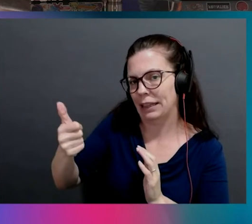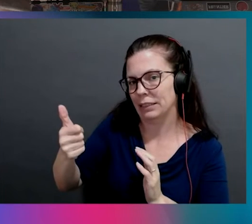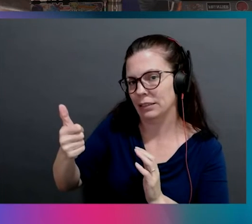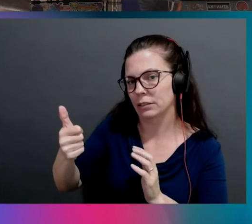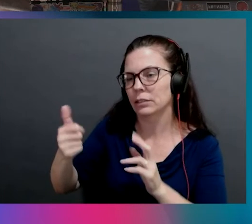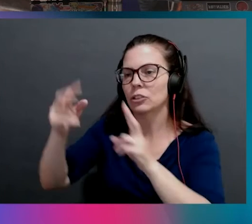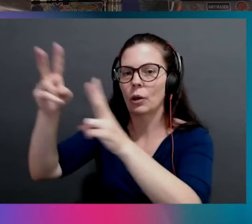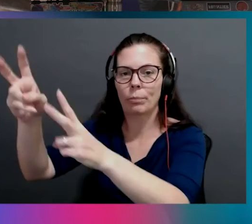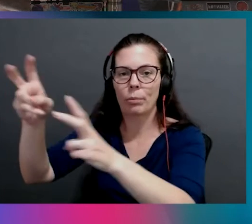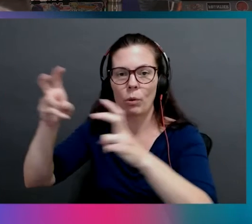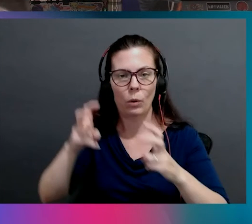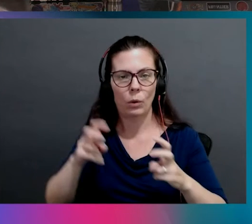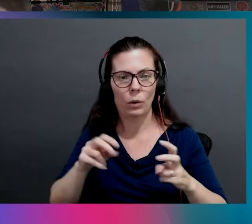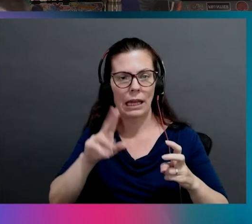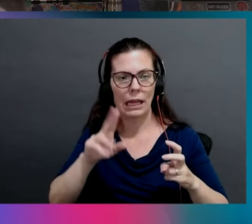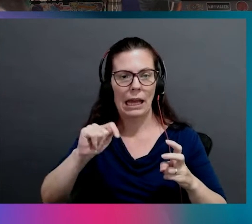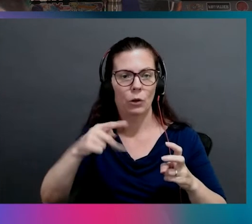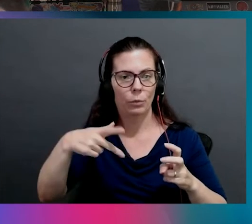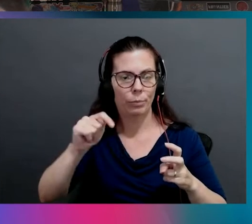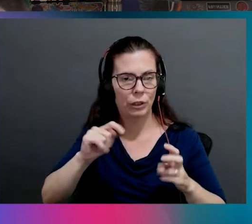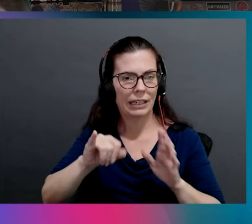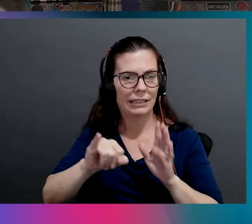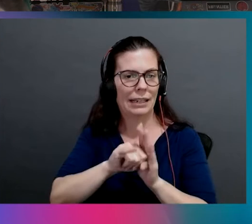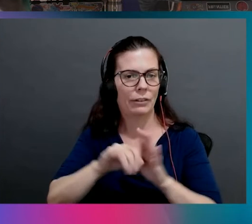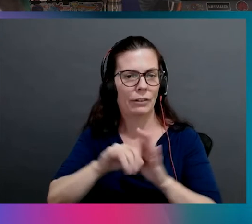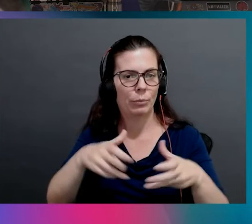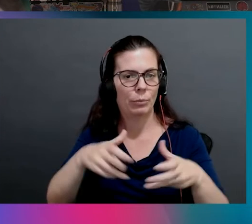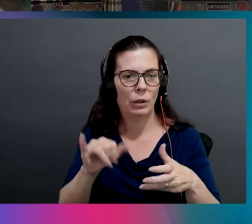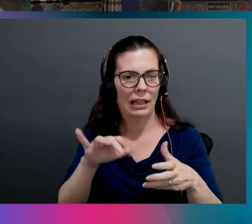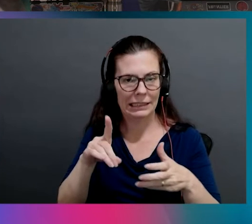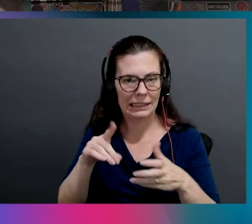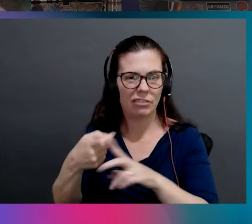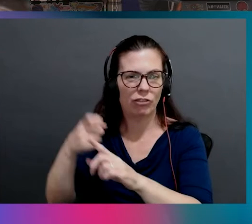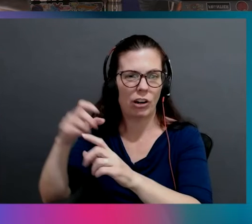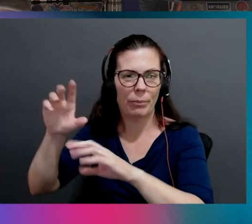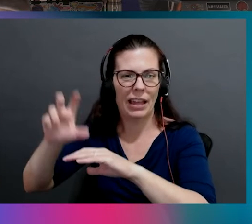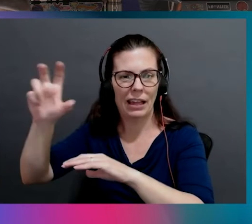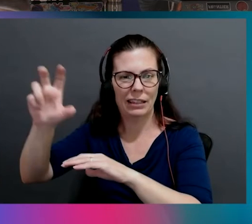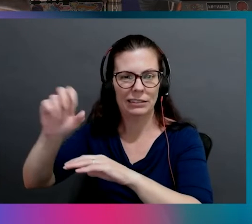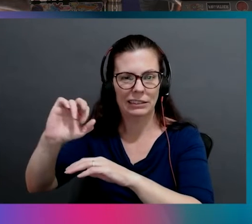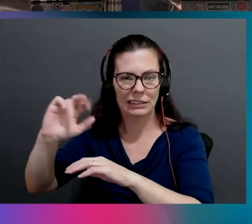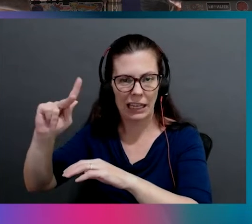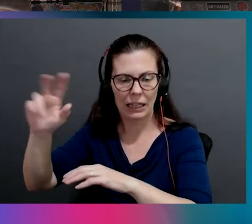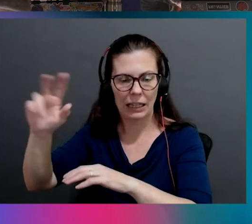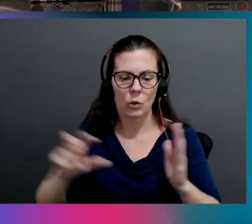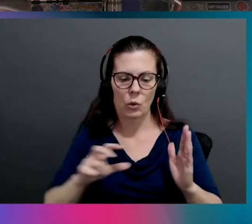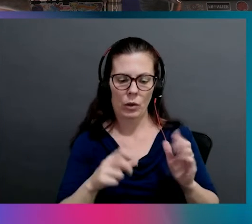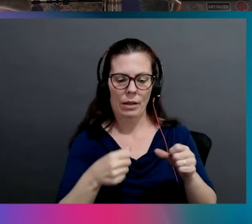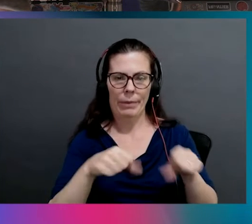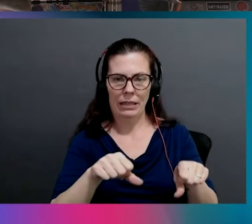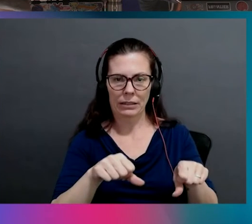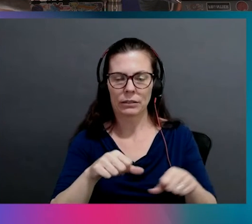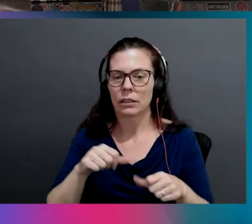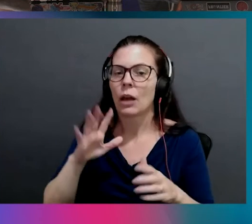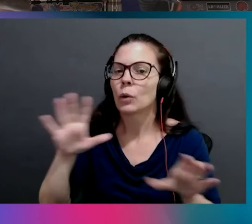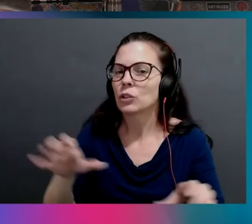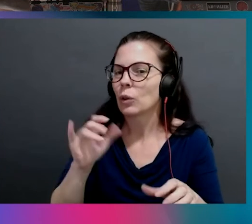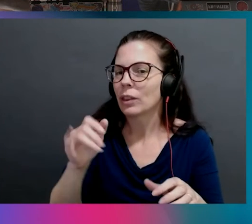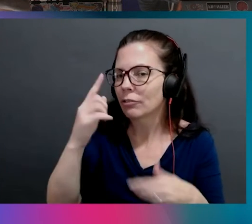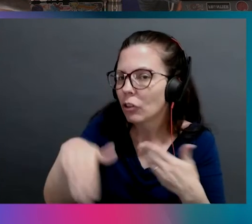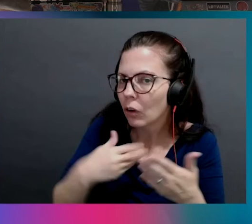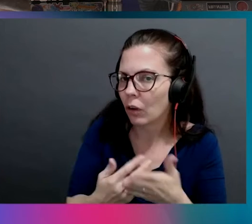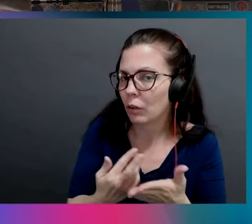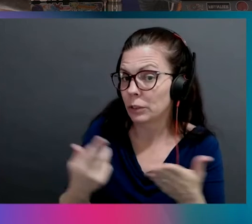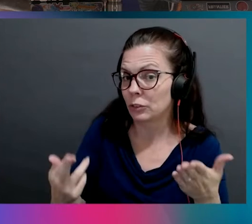identity pool ID from the stack itself and paste that in there. And I'm going to do this for all of these resources that are in the output of